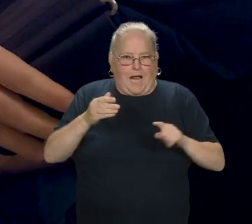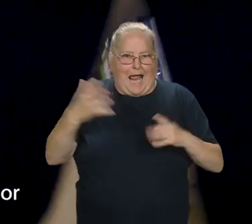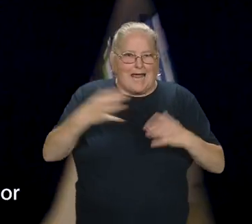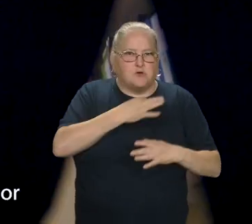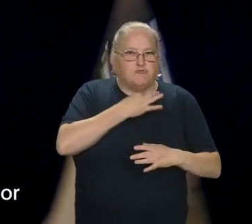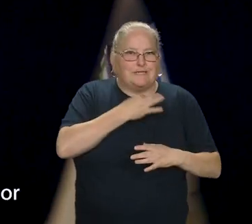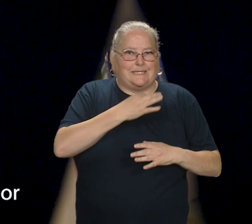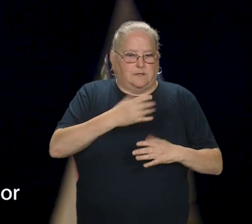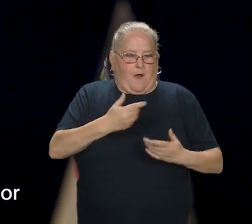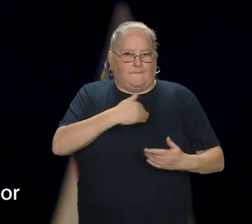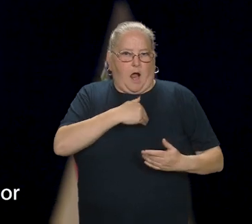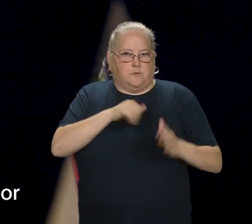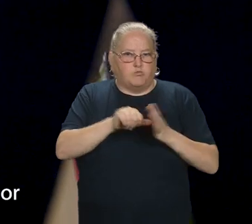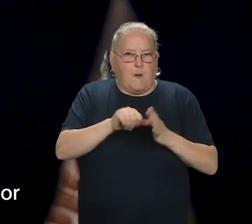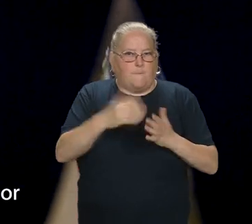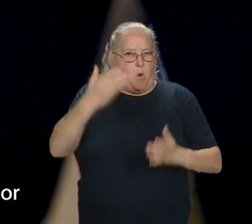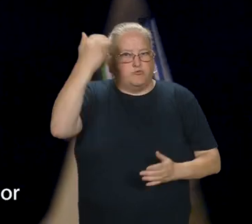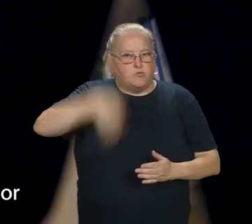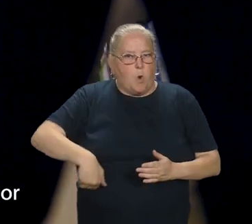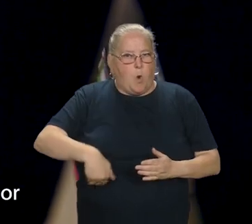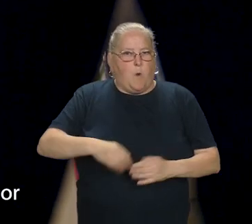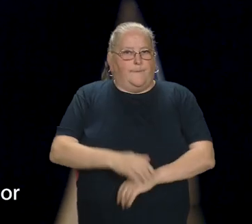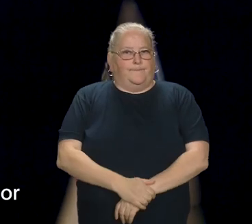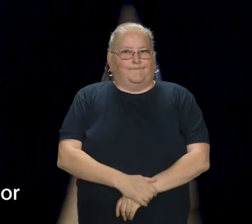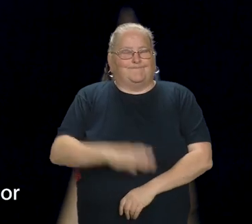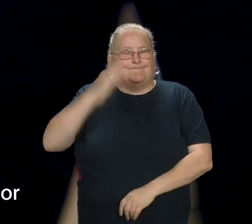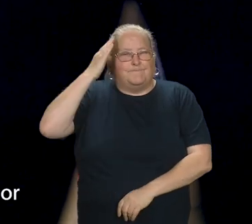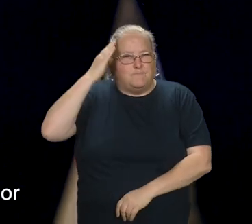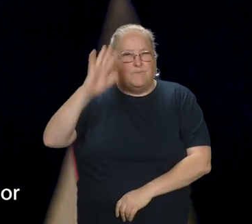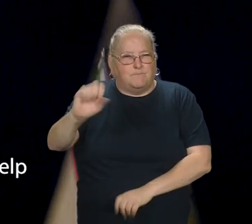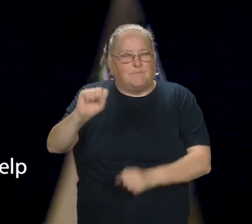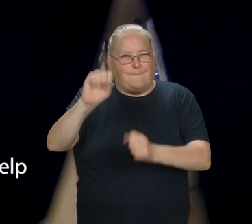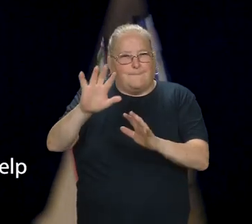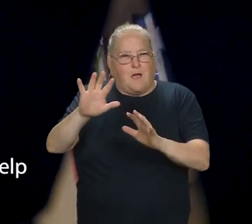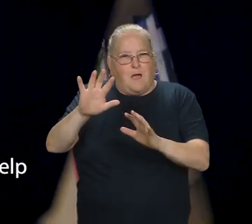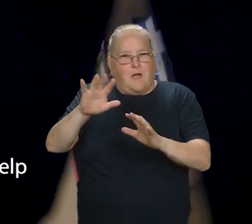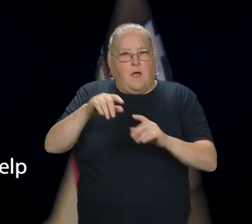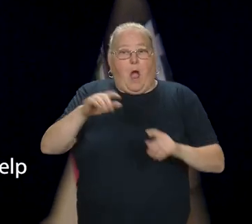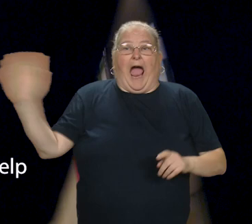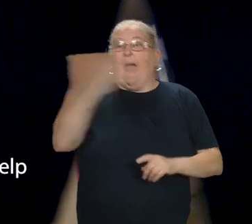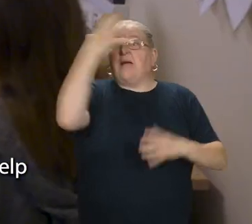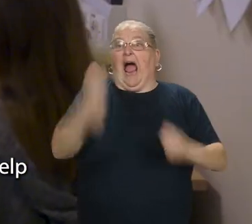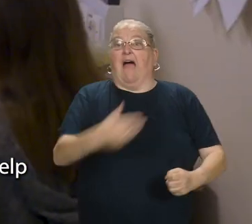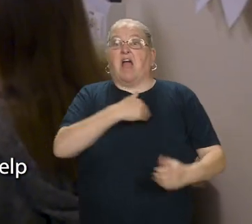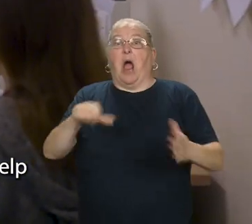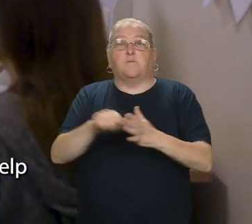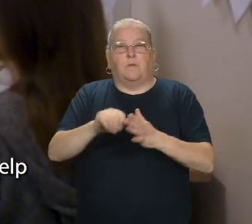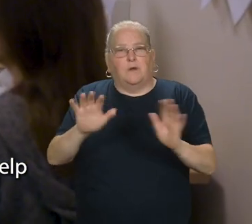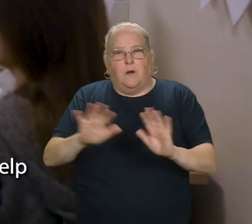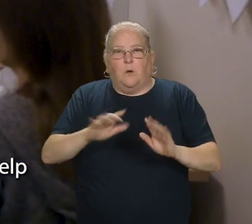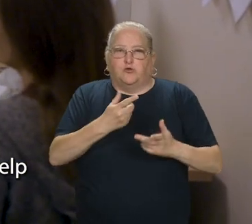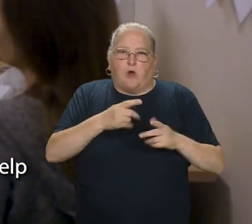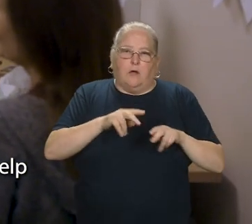stroke. Keep in mind that it doesn't necessarily indicate that a person will or won't have heart disease, but it does help